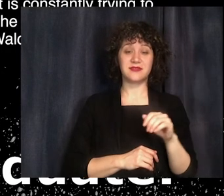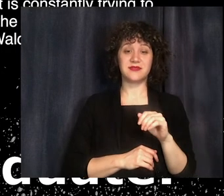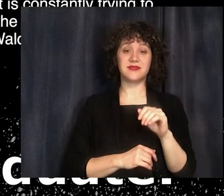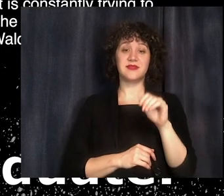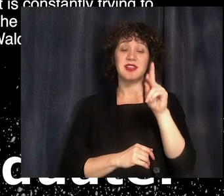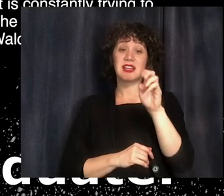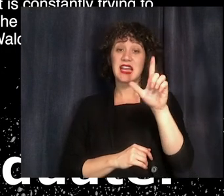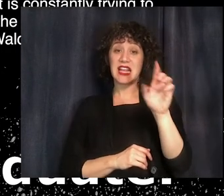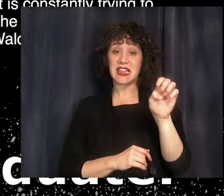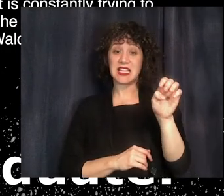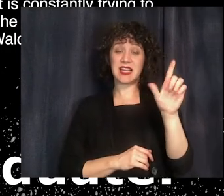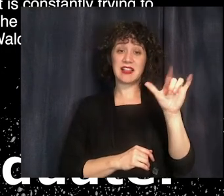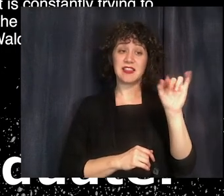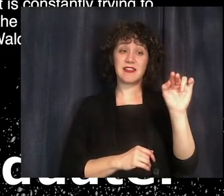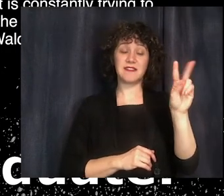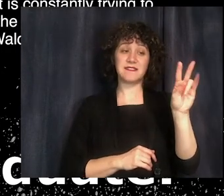Keely Livingston.